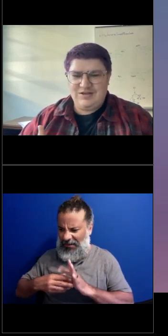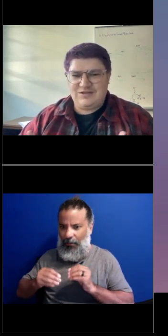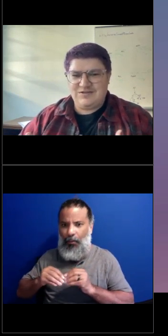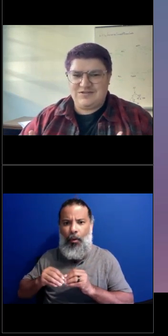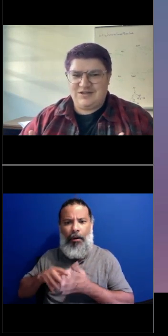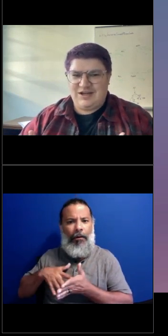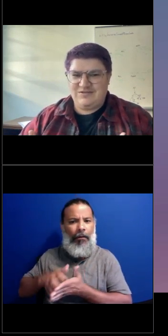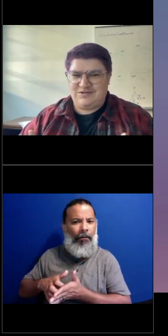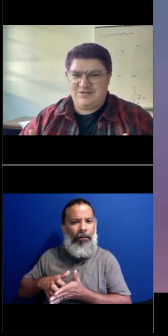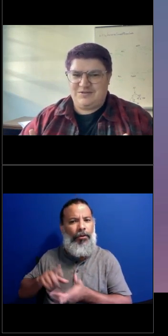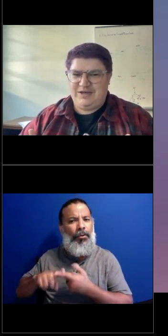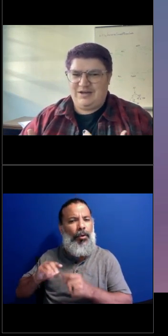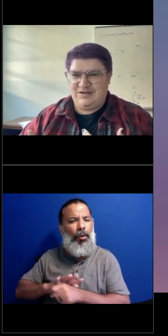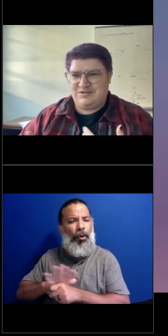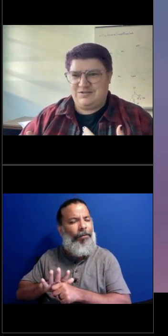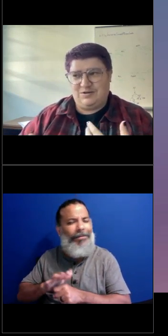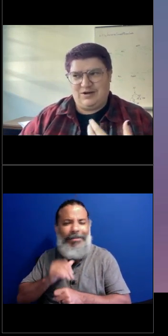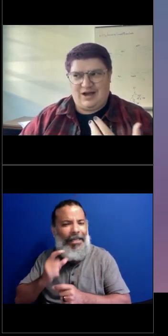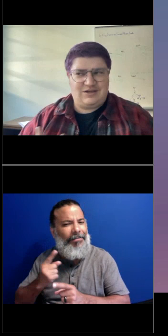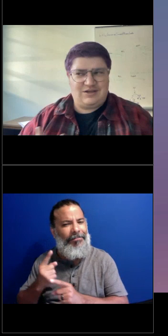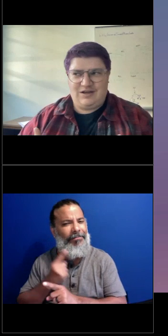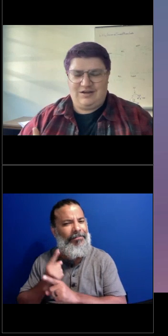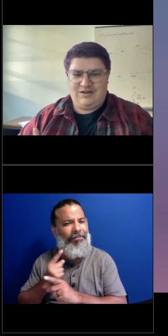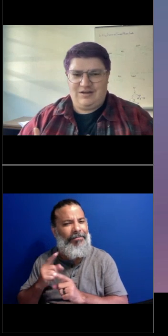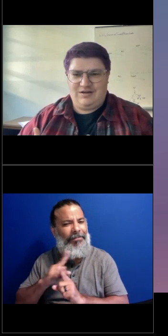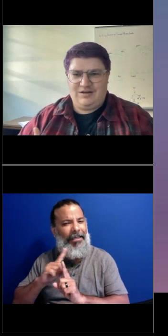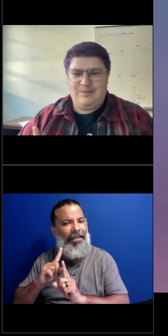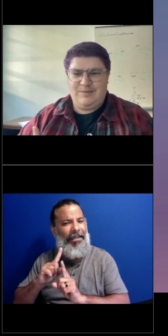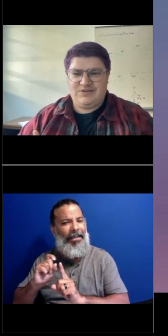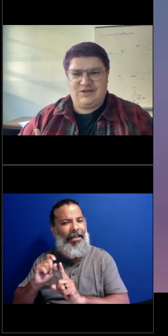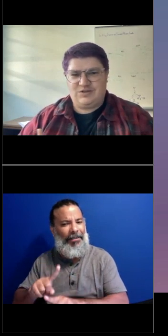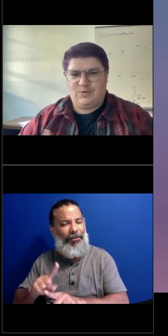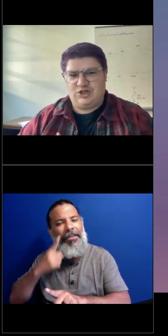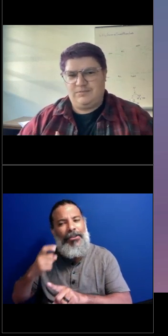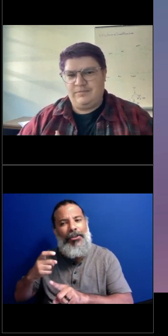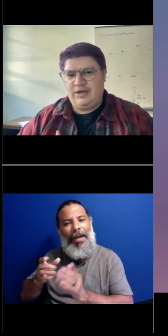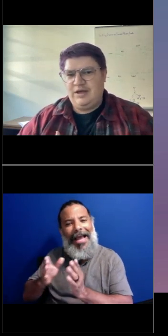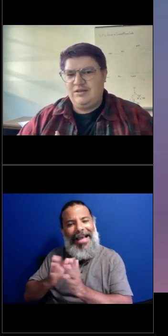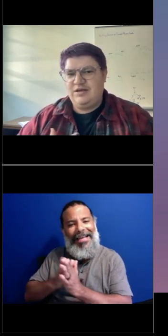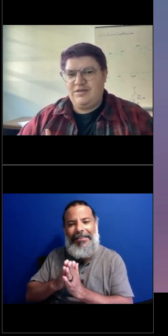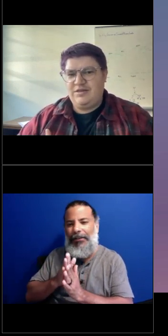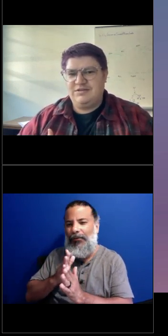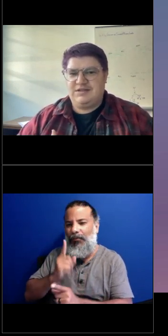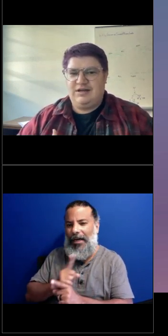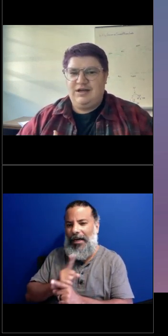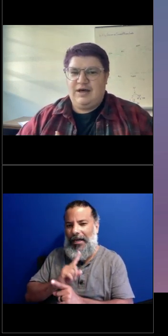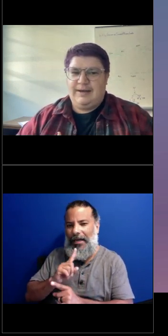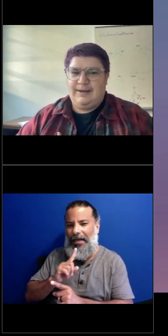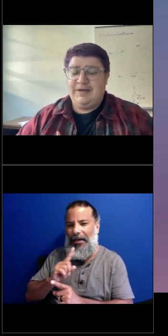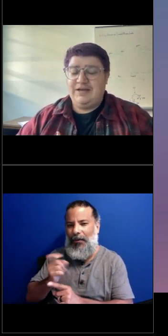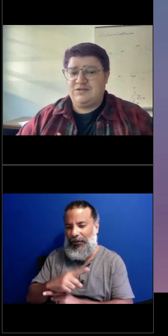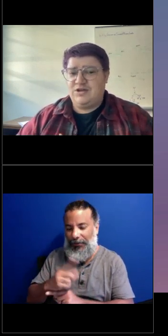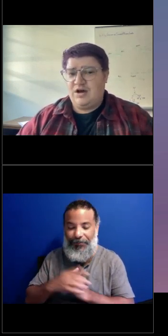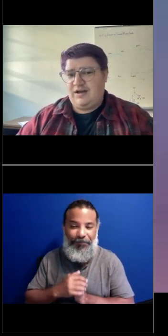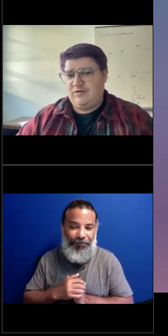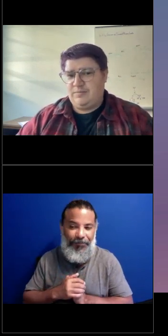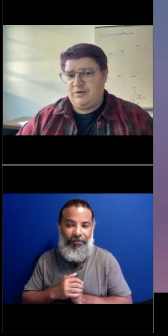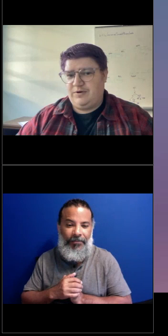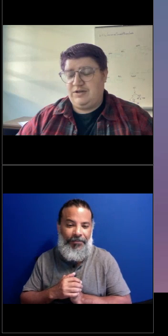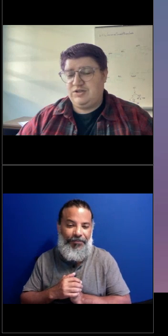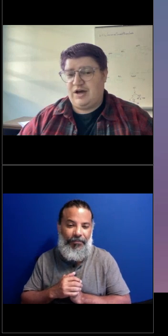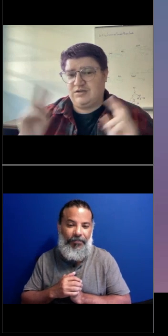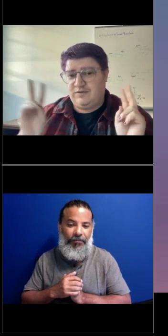getting inconsistent answers because you're asking an imprecise question. The other thing is that it's not